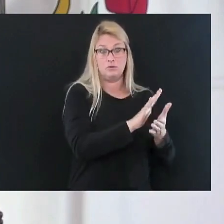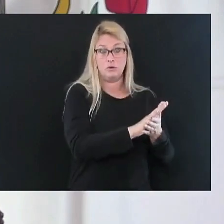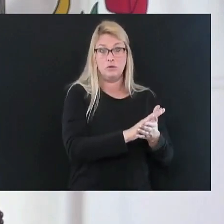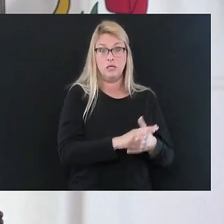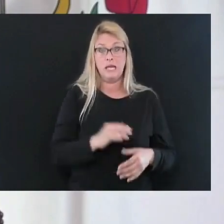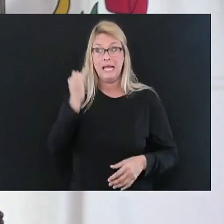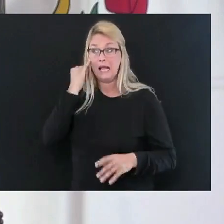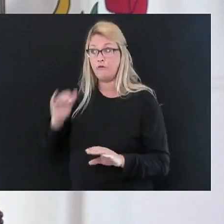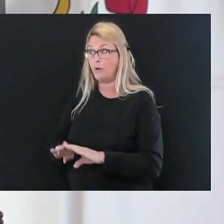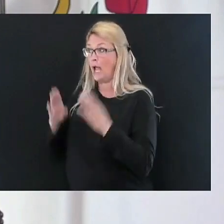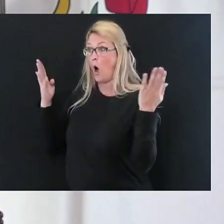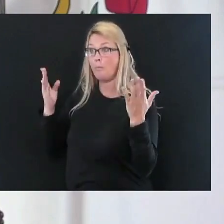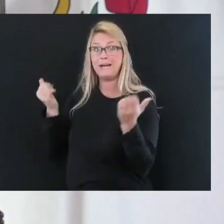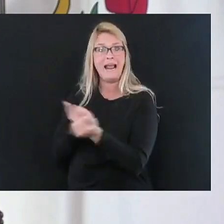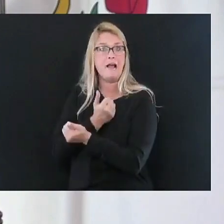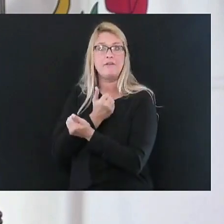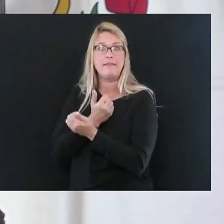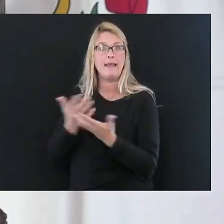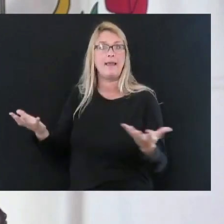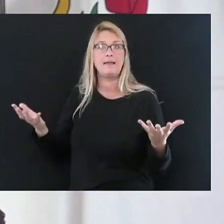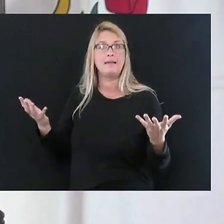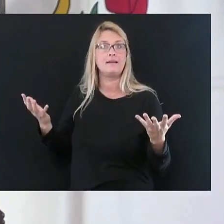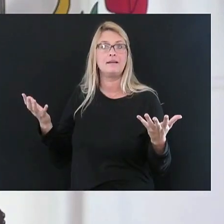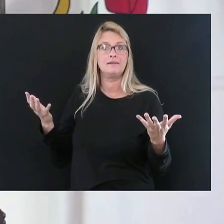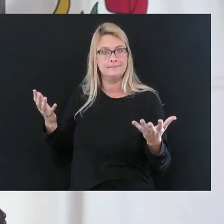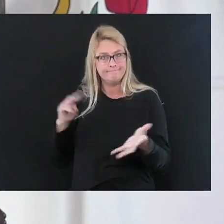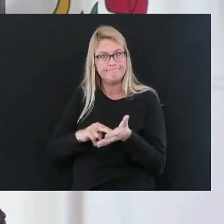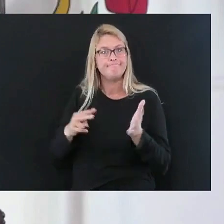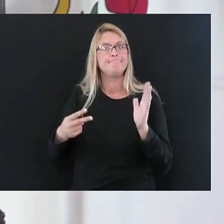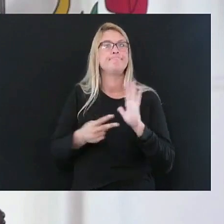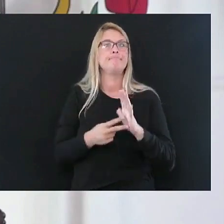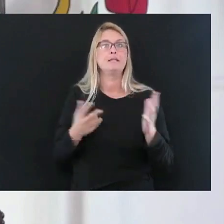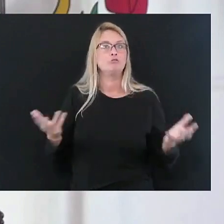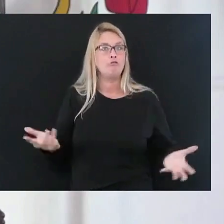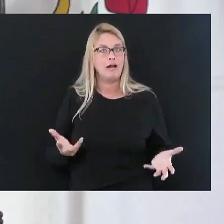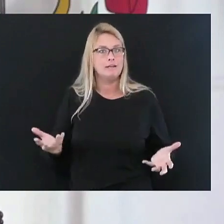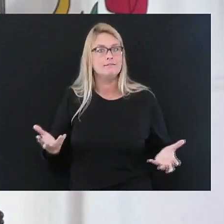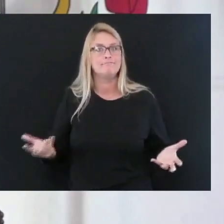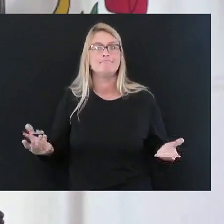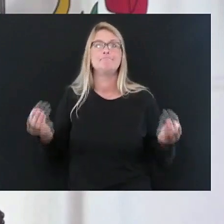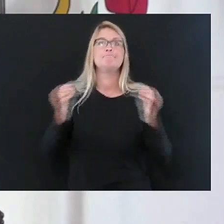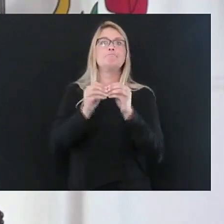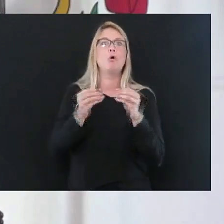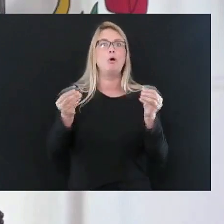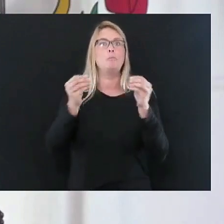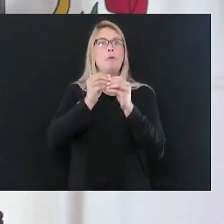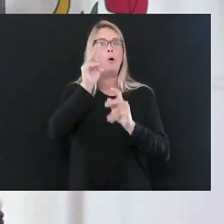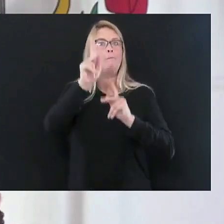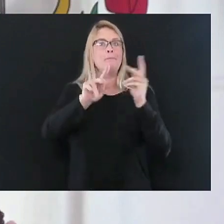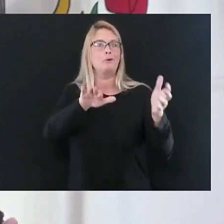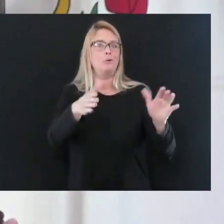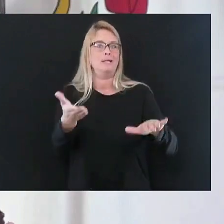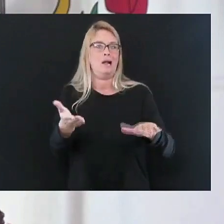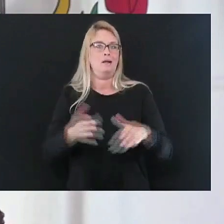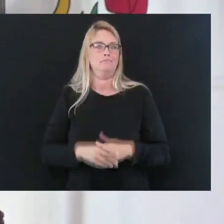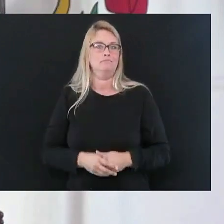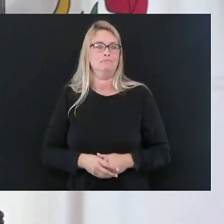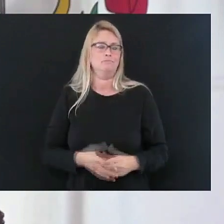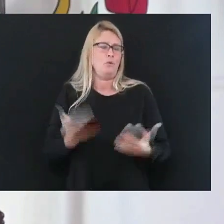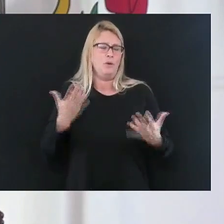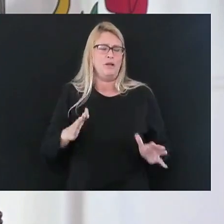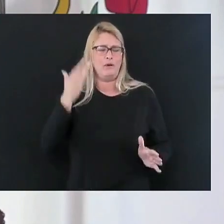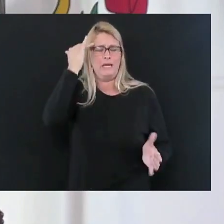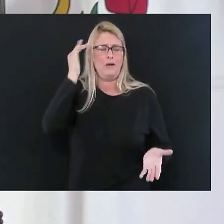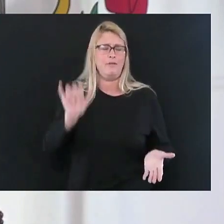everything, we know without question that there's going to be more and more and more people die. Now, we know that. I